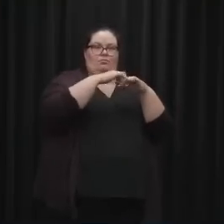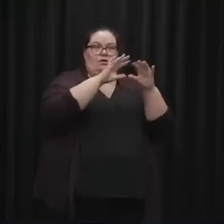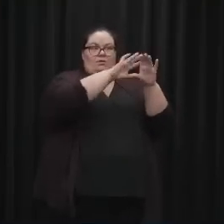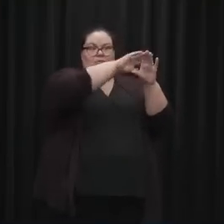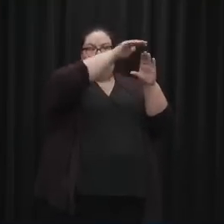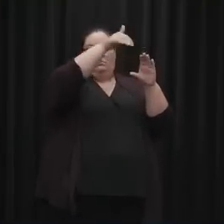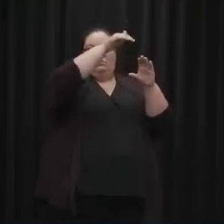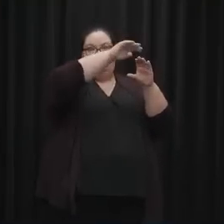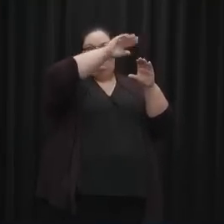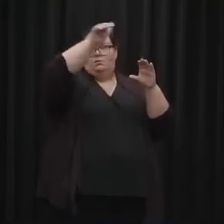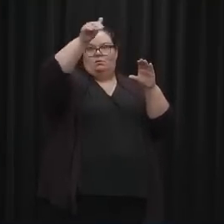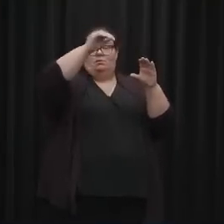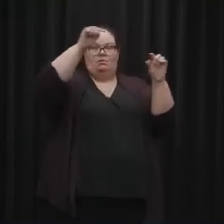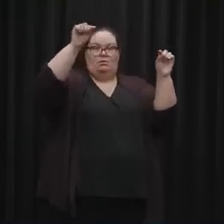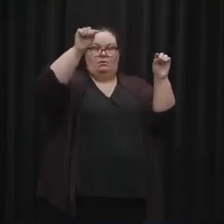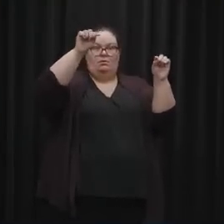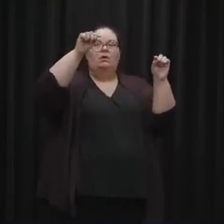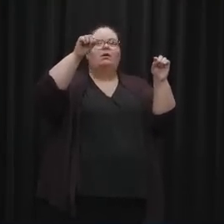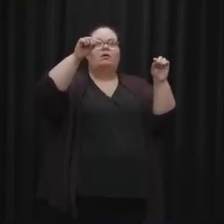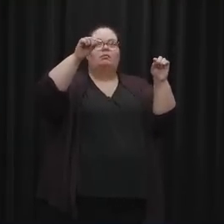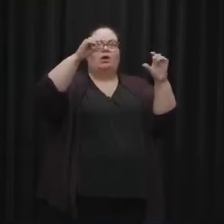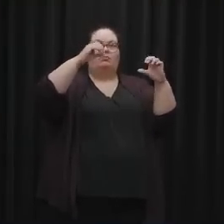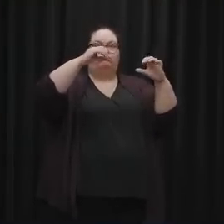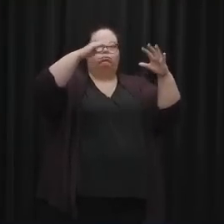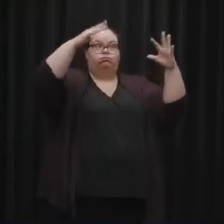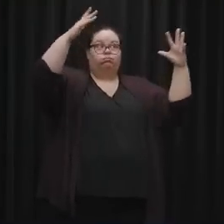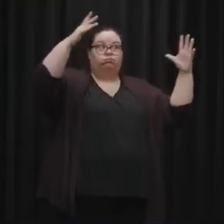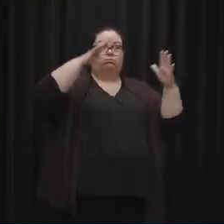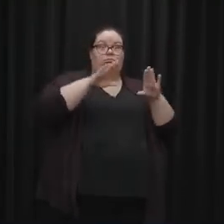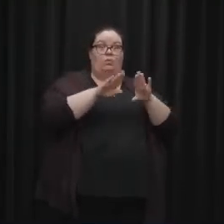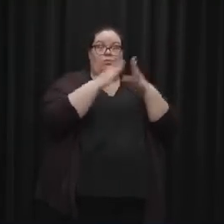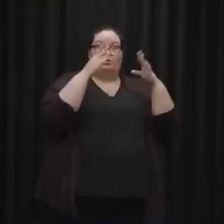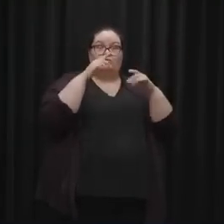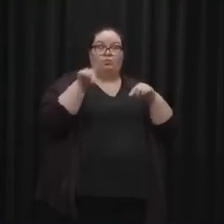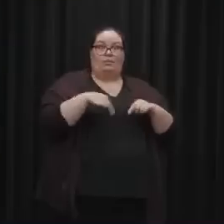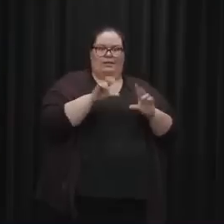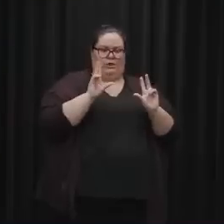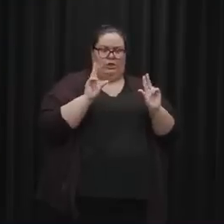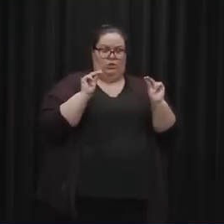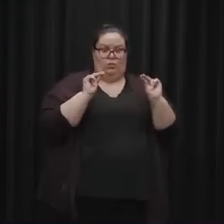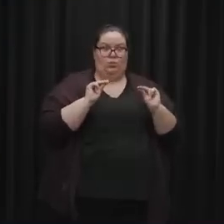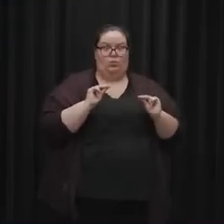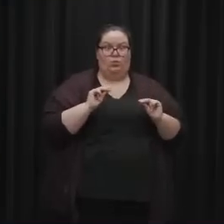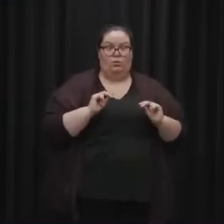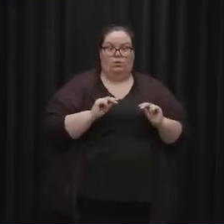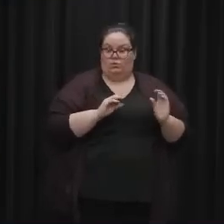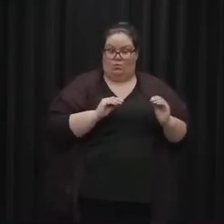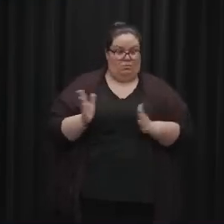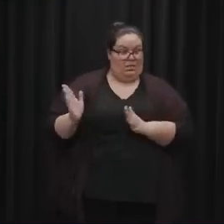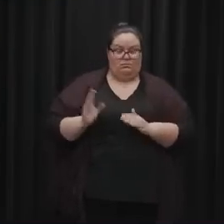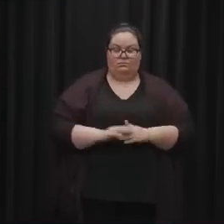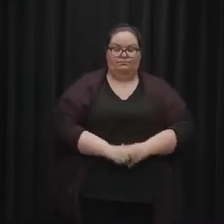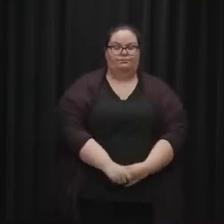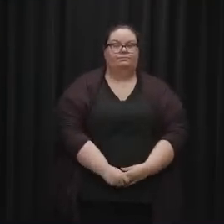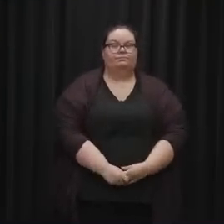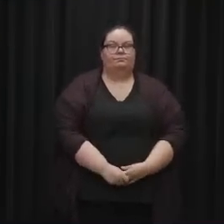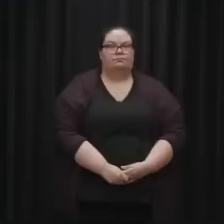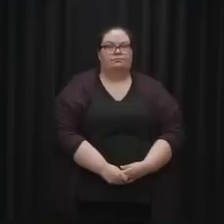Quebec side, but no plans for further opening in the rest of Quebec at this time. Merci, Monsieur le Premier ministre. Monsieur